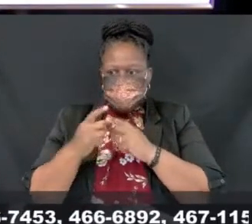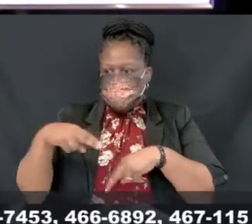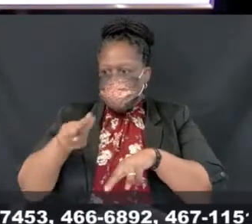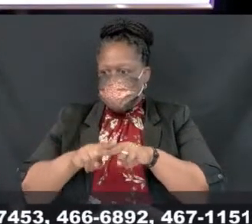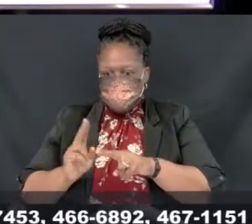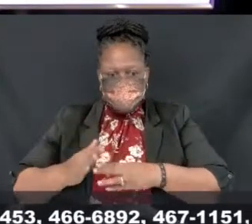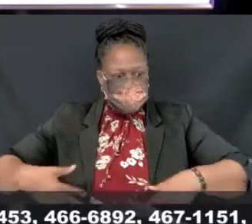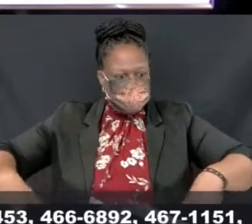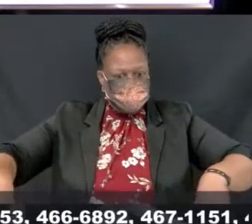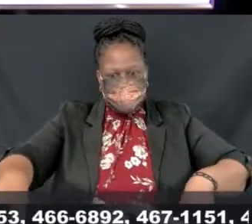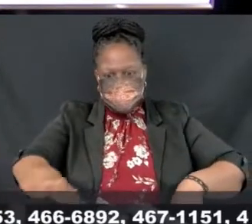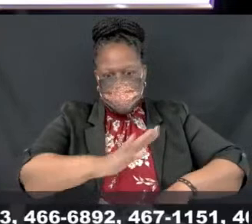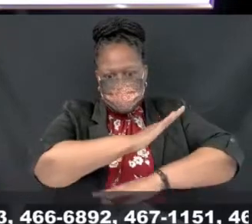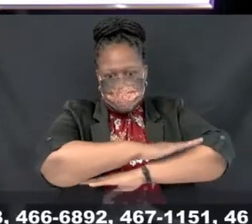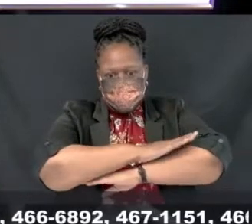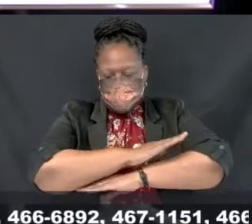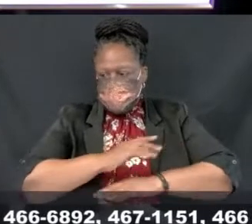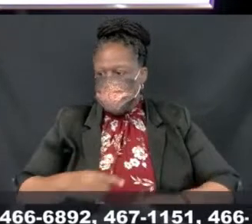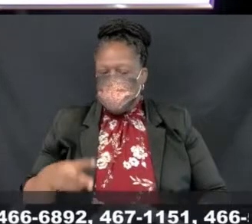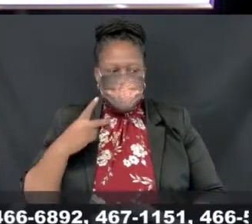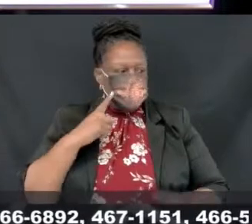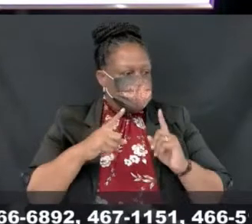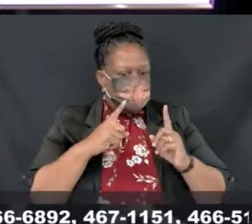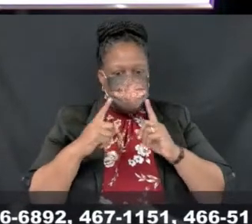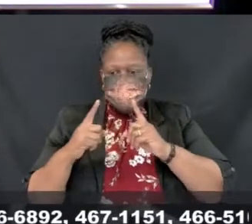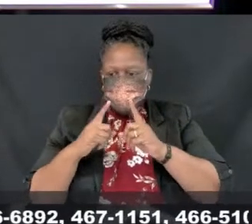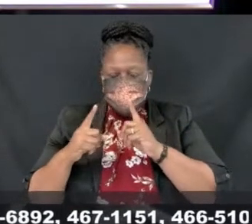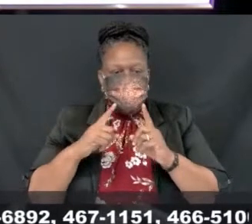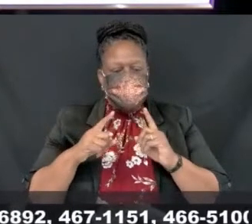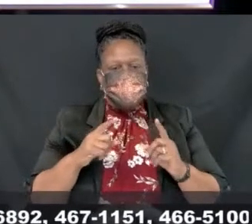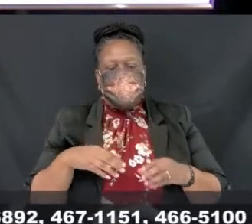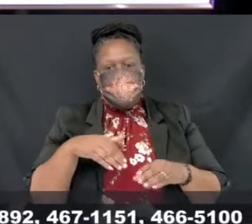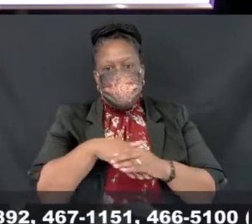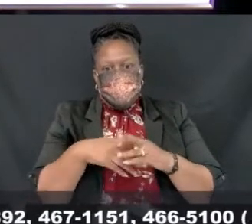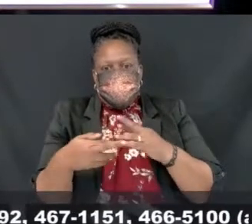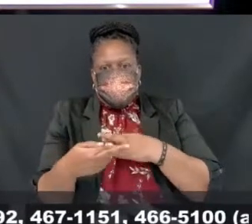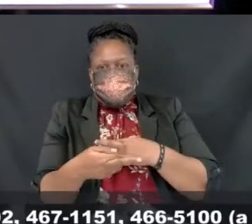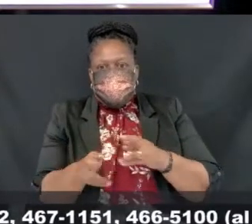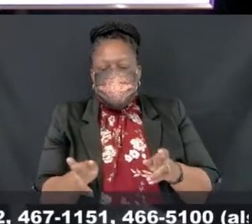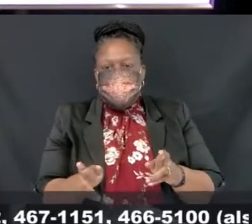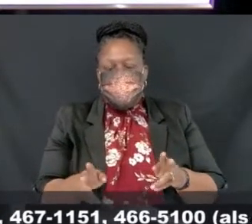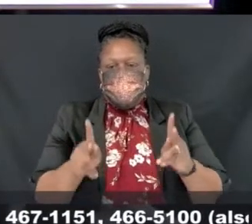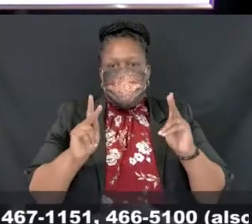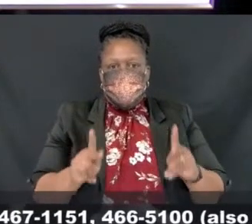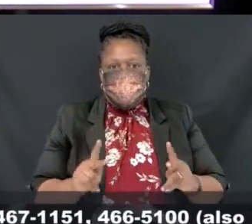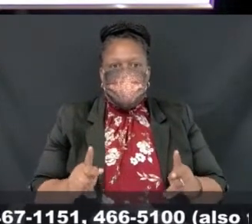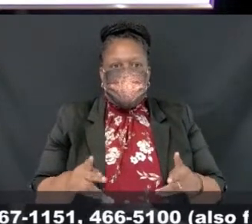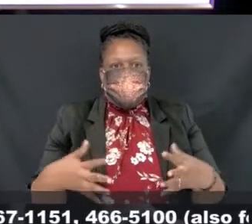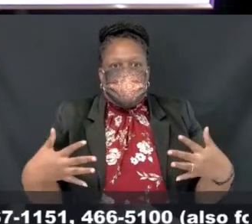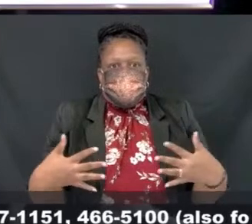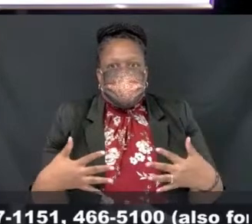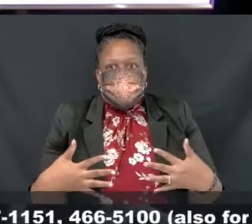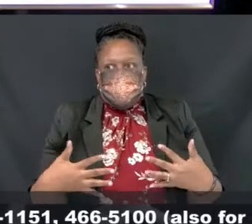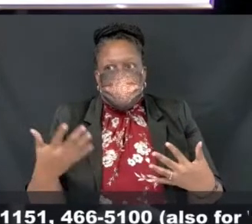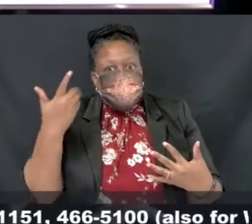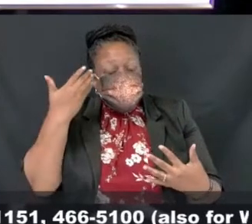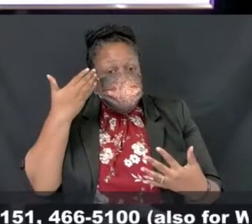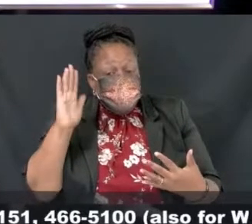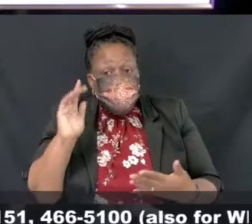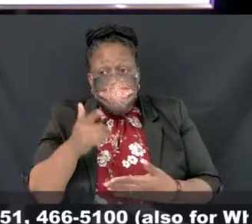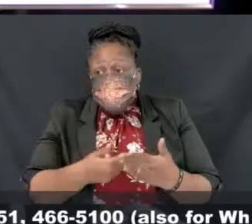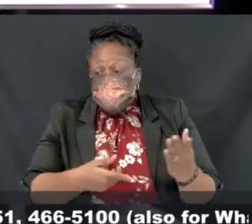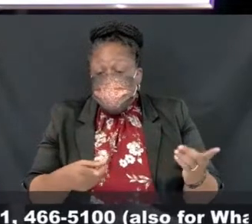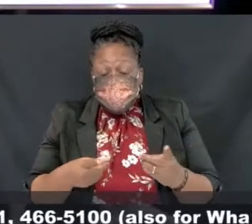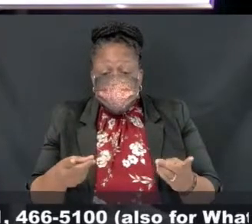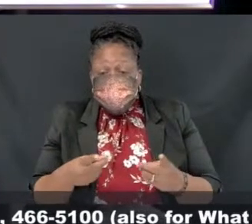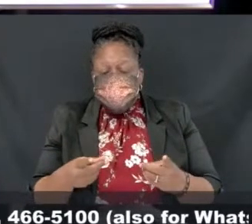table at government headquarters with all the ministers in a room that was filled with great uncertainty about the future we